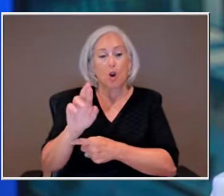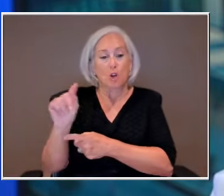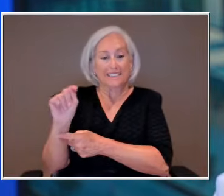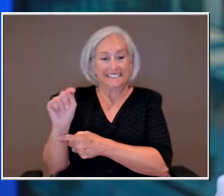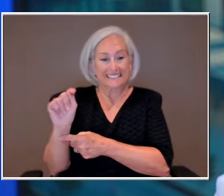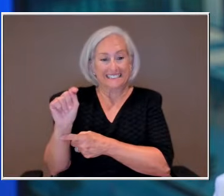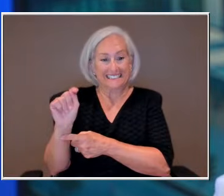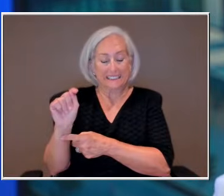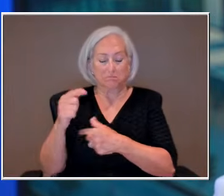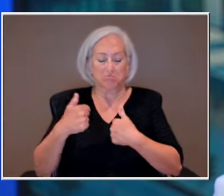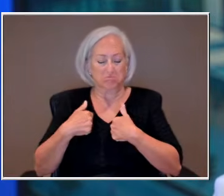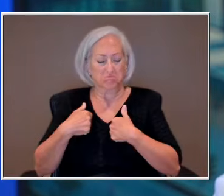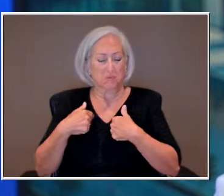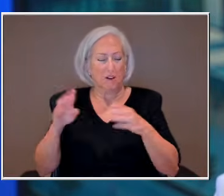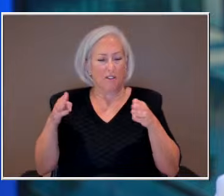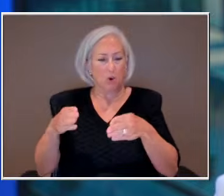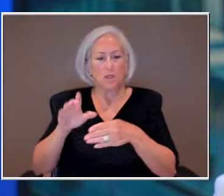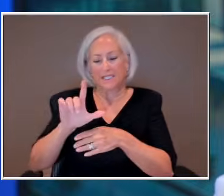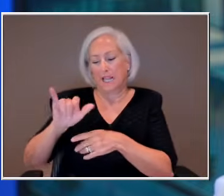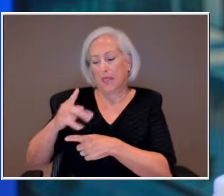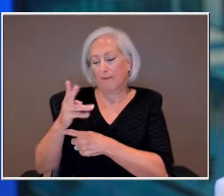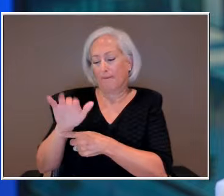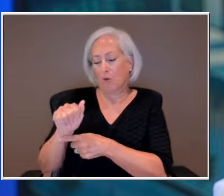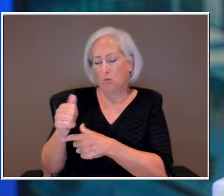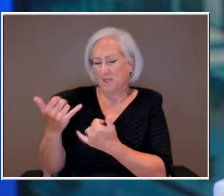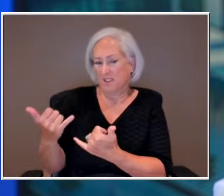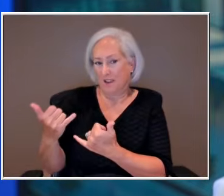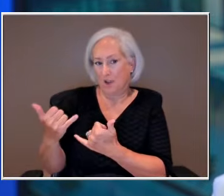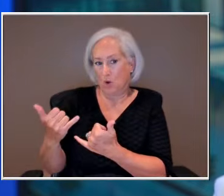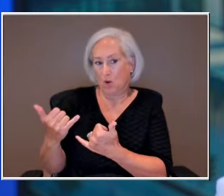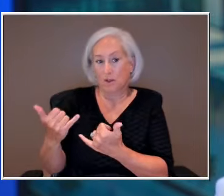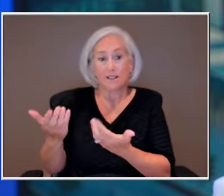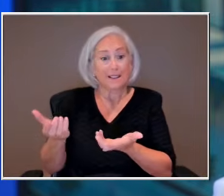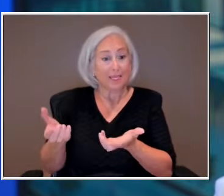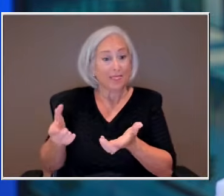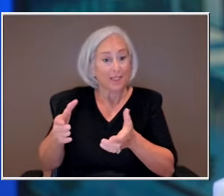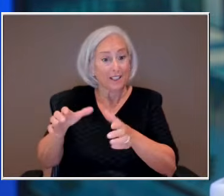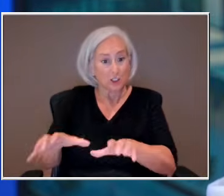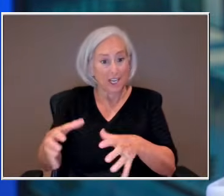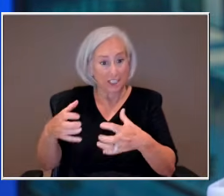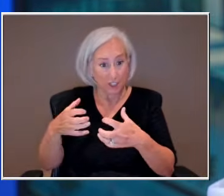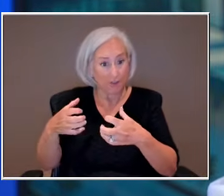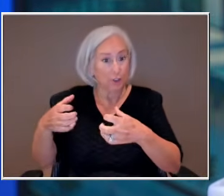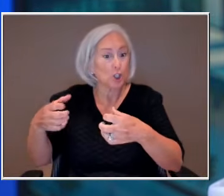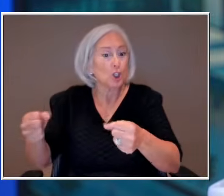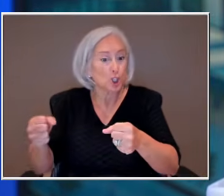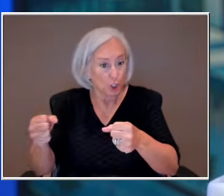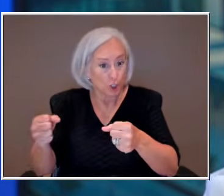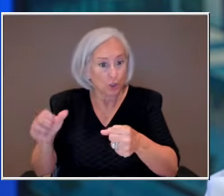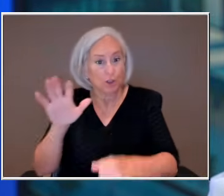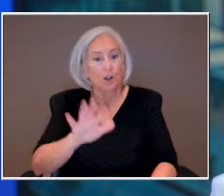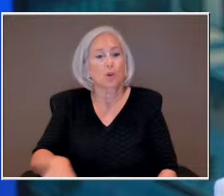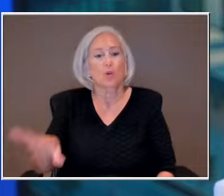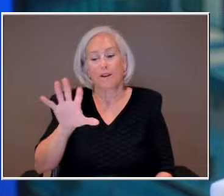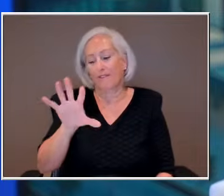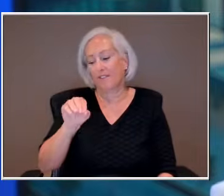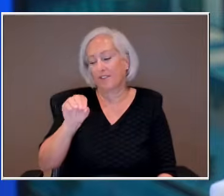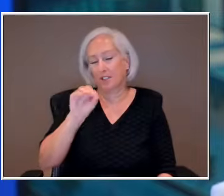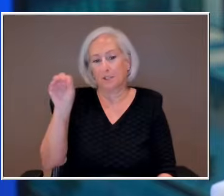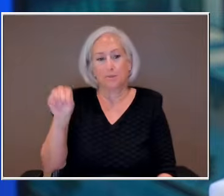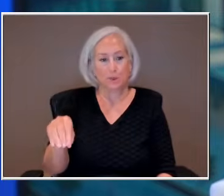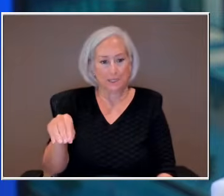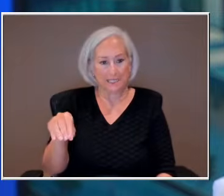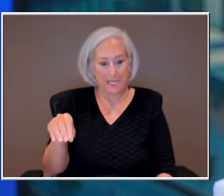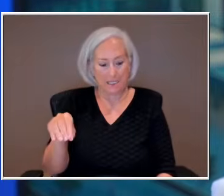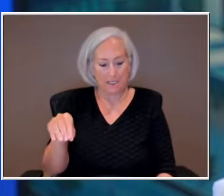lymphoma, the chances of curing it are, roughly speaking, in a range of around 50%. So 50% of patients